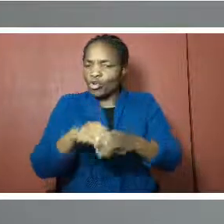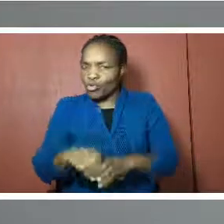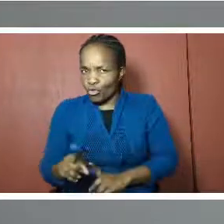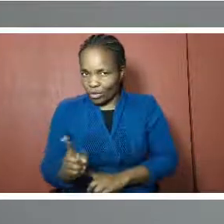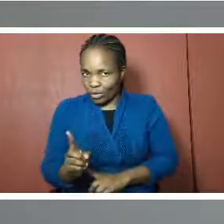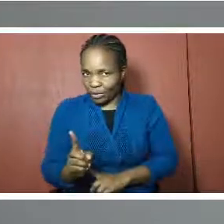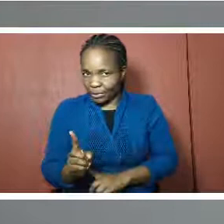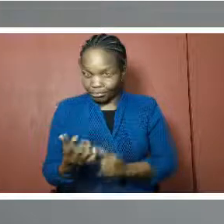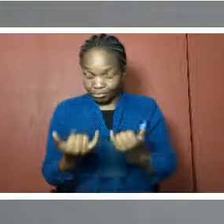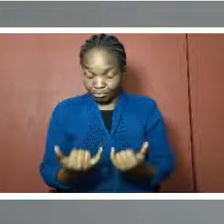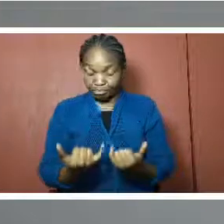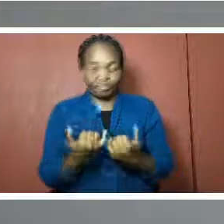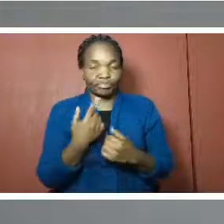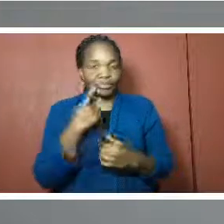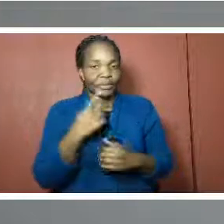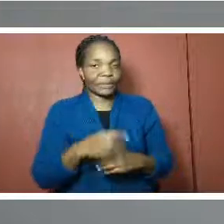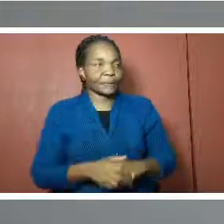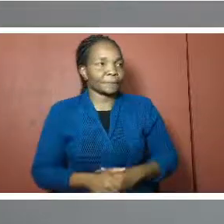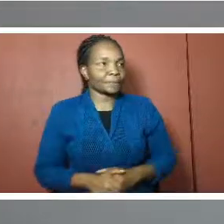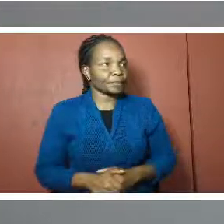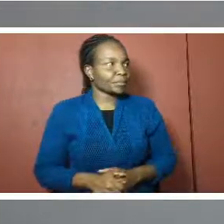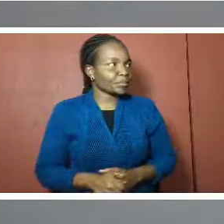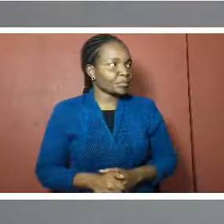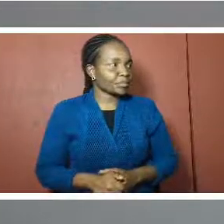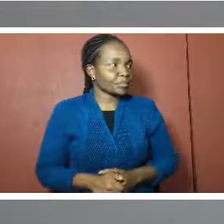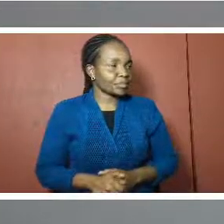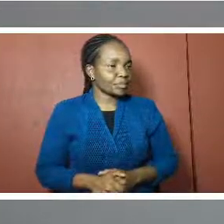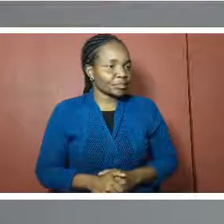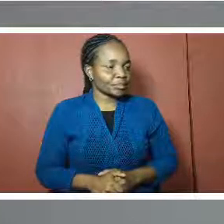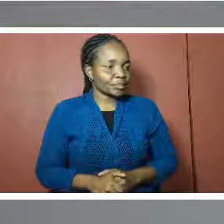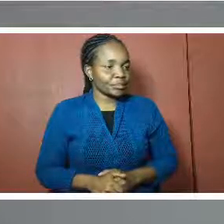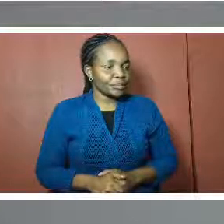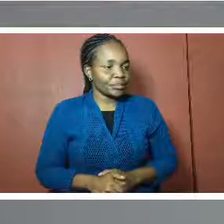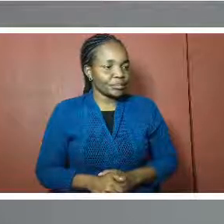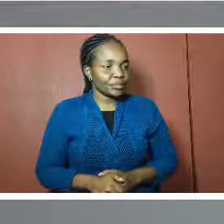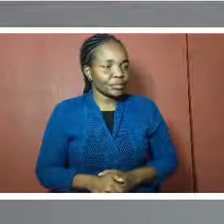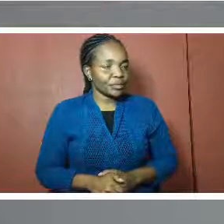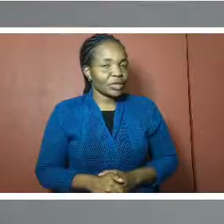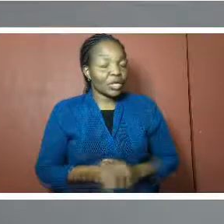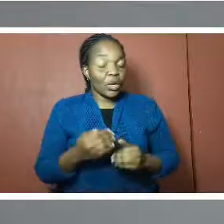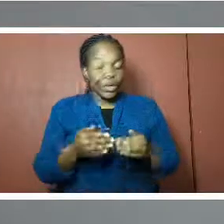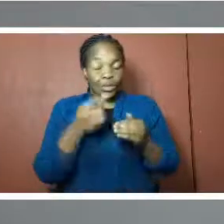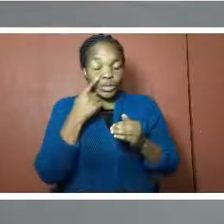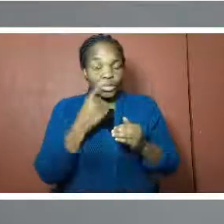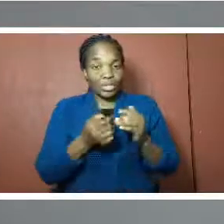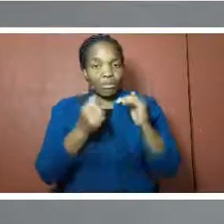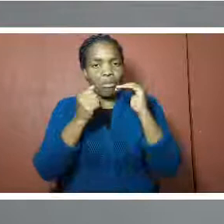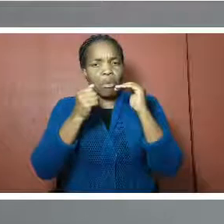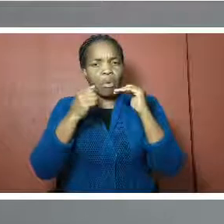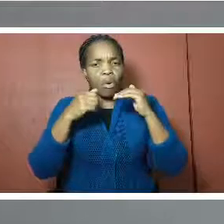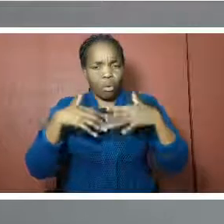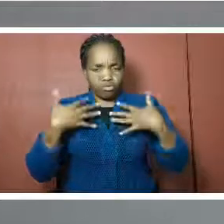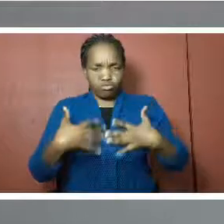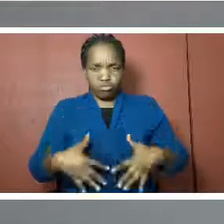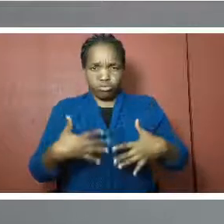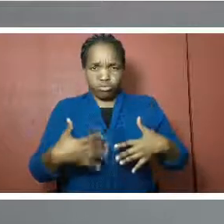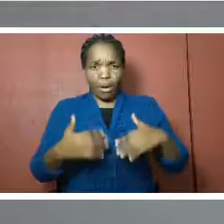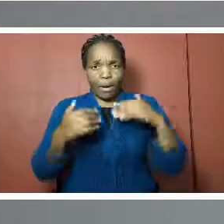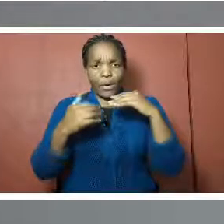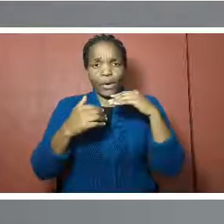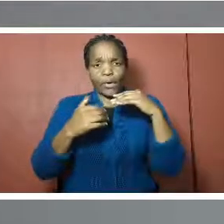get to see what is above and beyond in the carpentry industry. So, Christian,